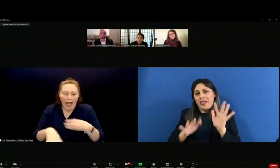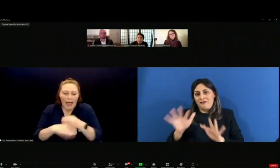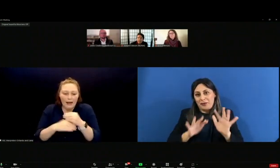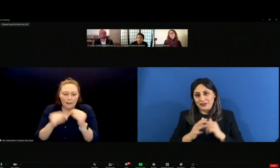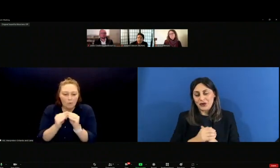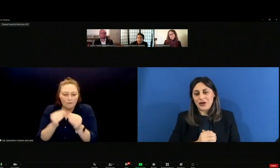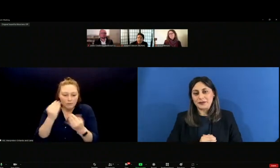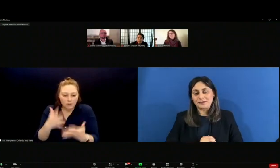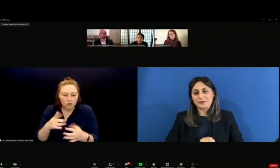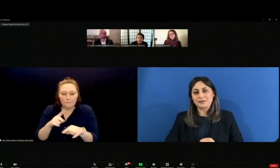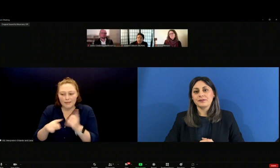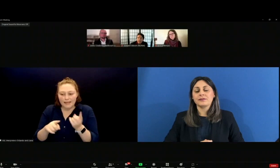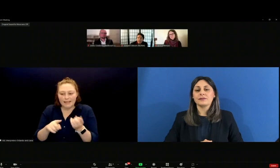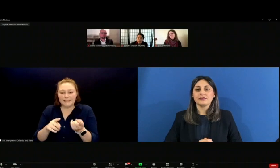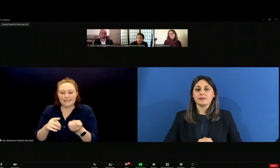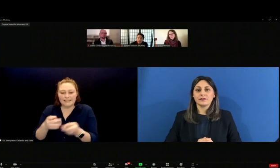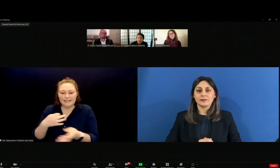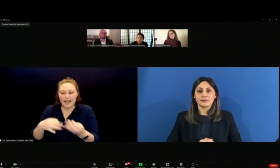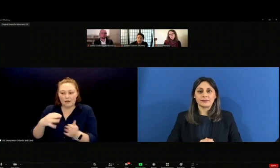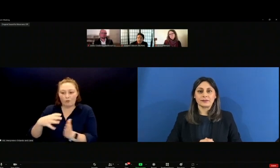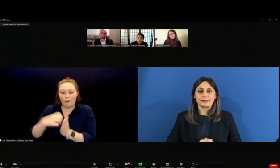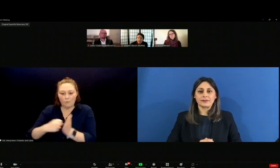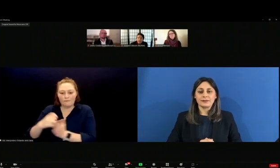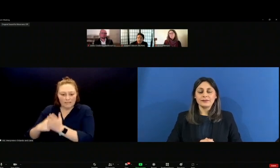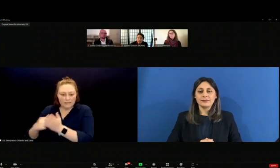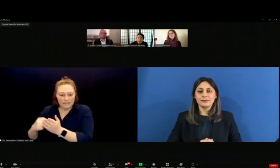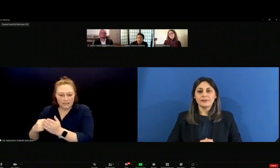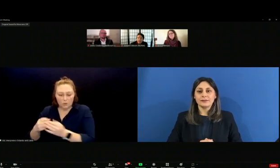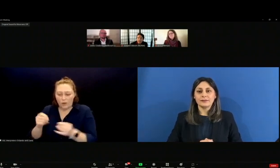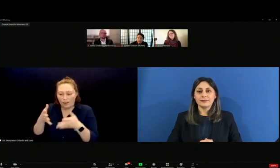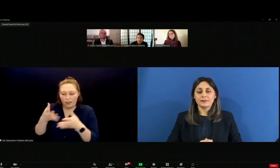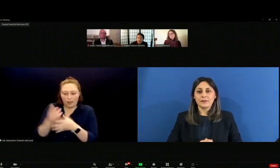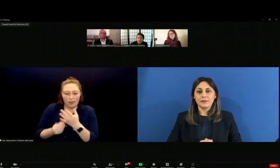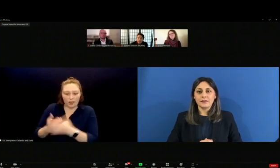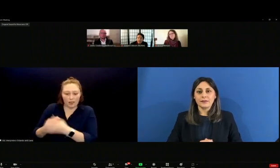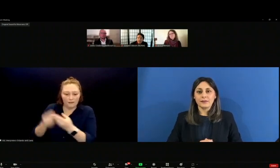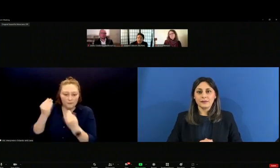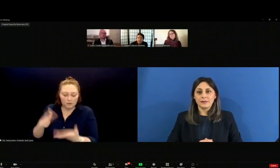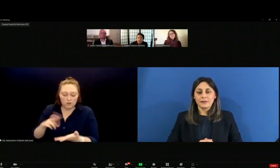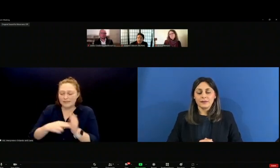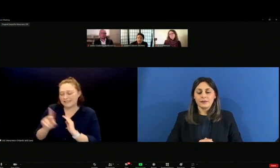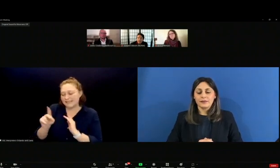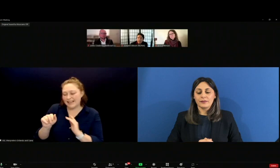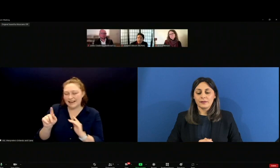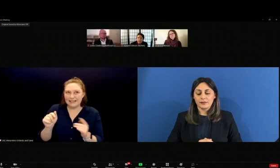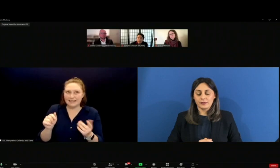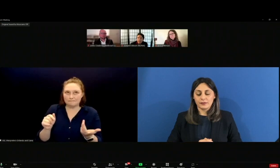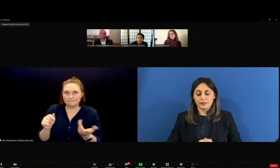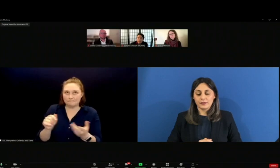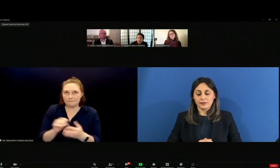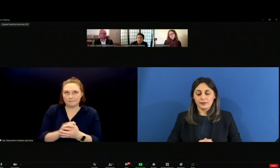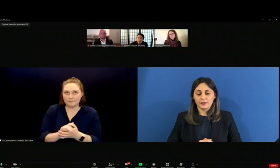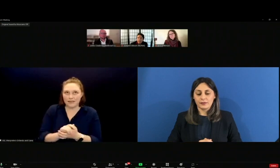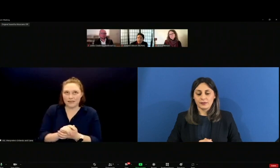was leaving information out. Thus, it could only make the data, let's say, a bit not so